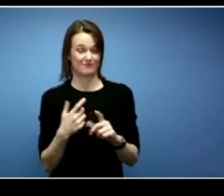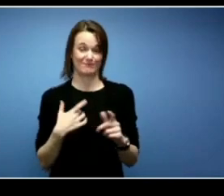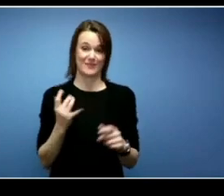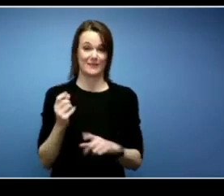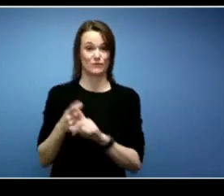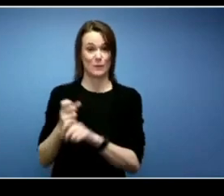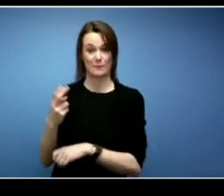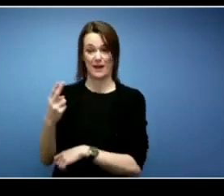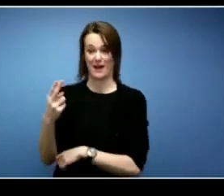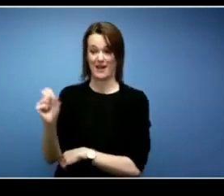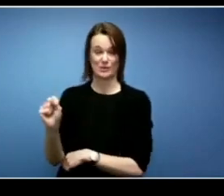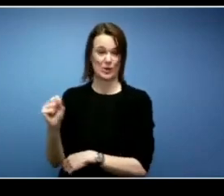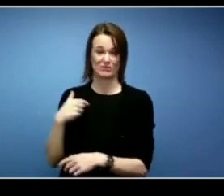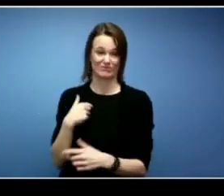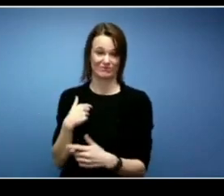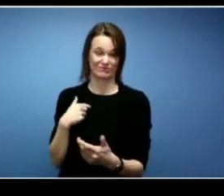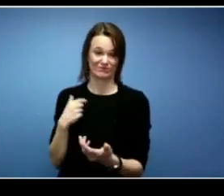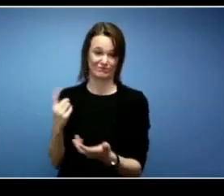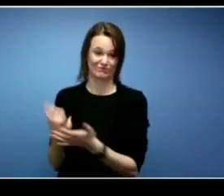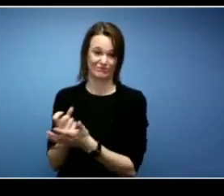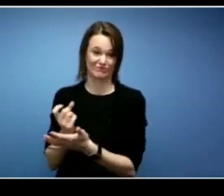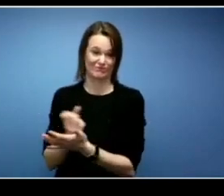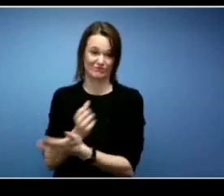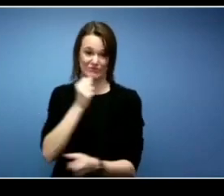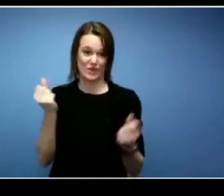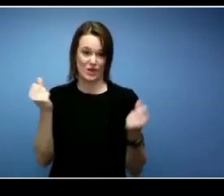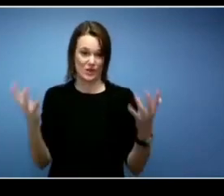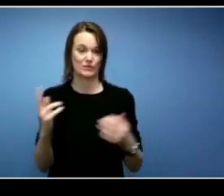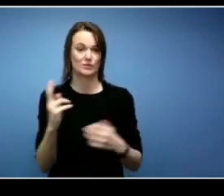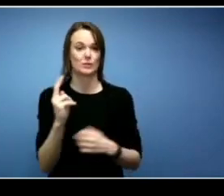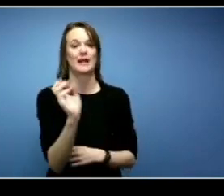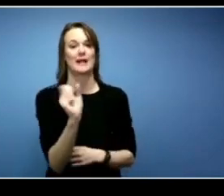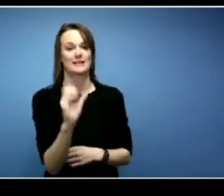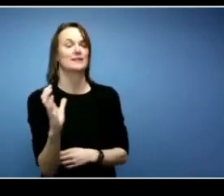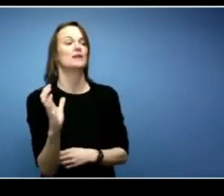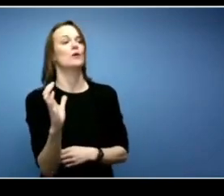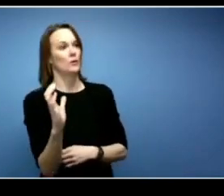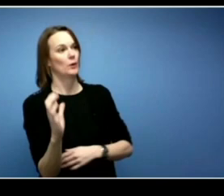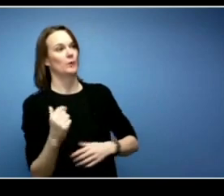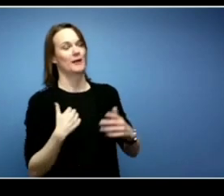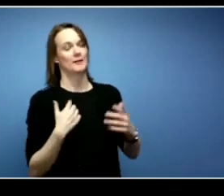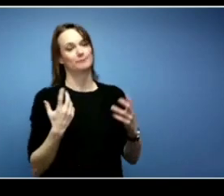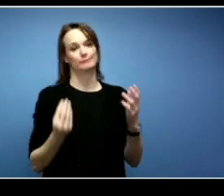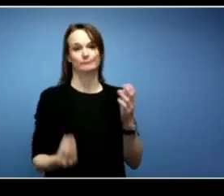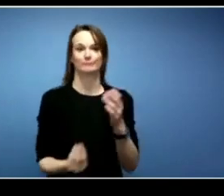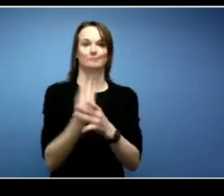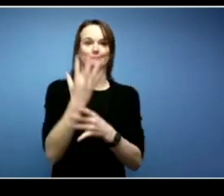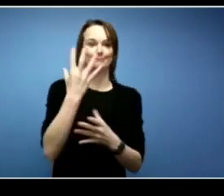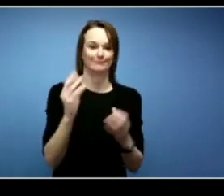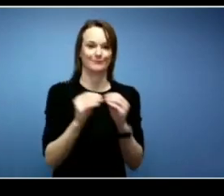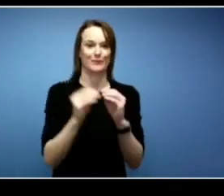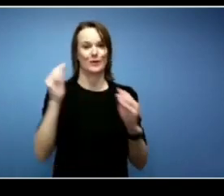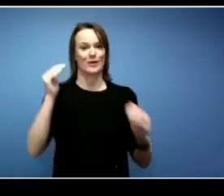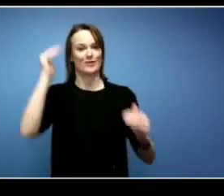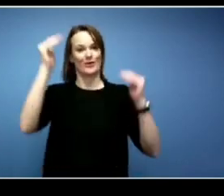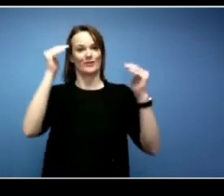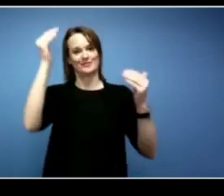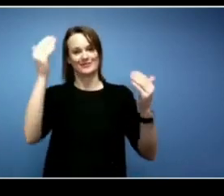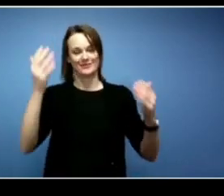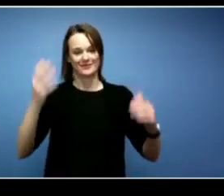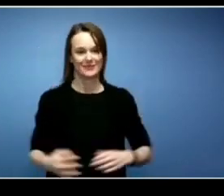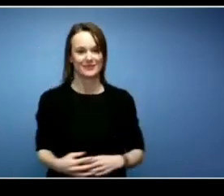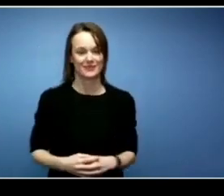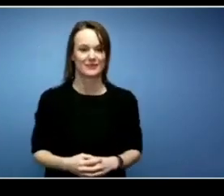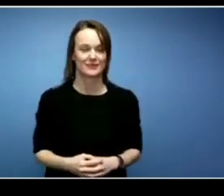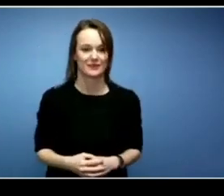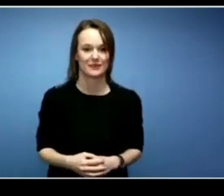the community college gave me a good ground to start an adult life. And I really took that going forward